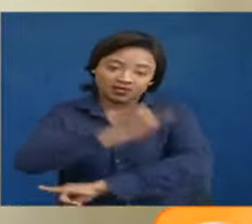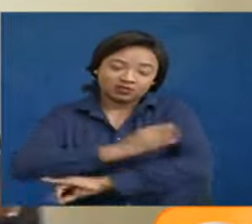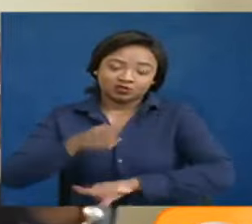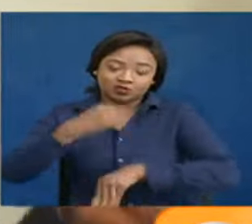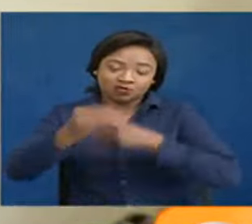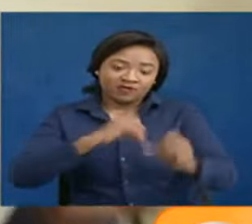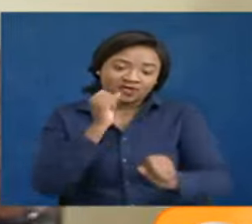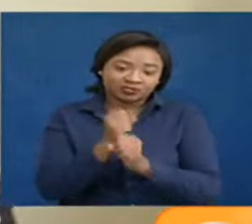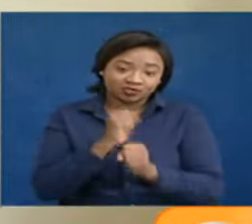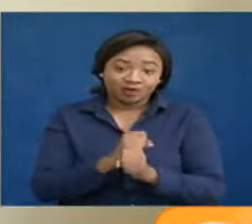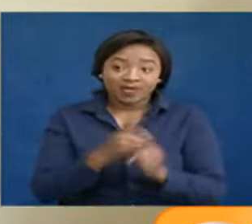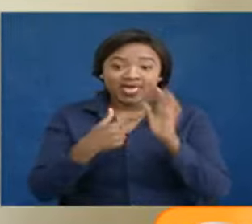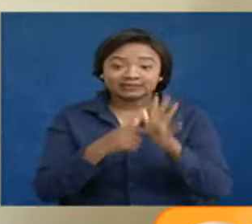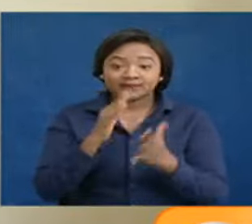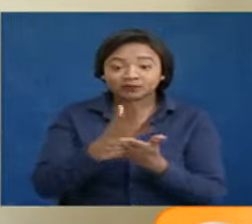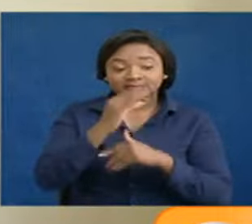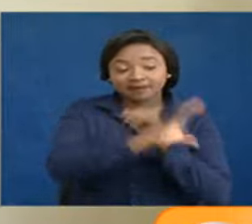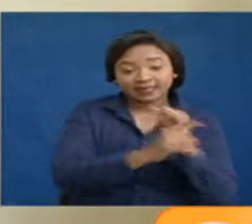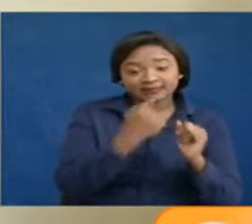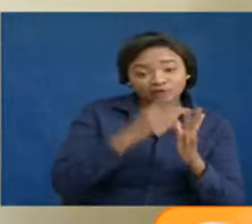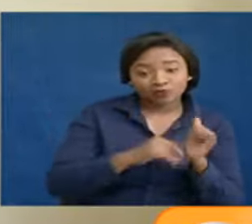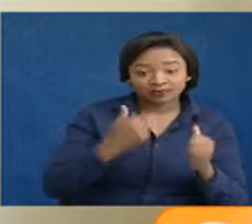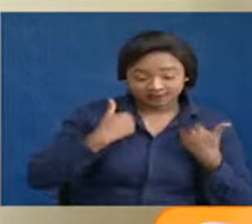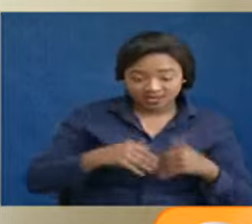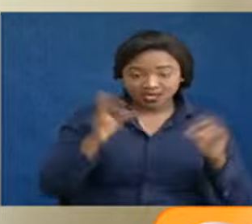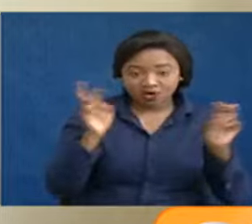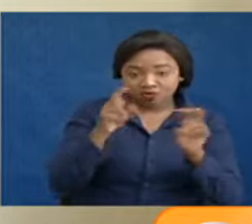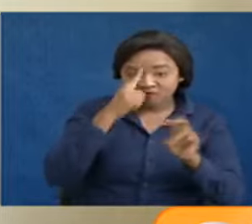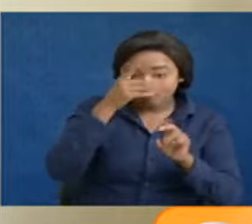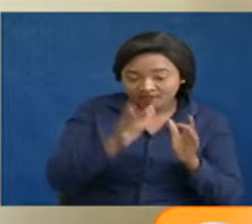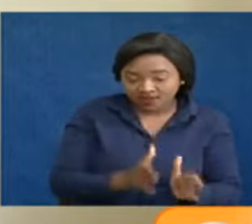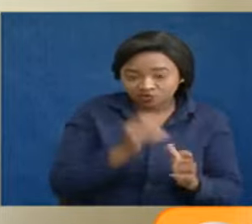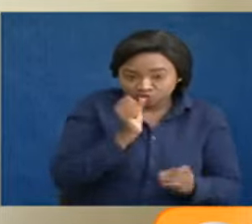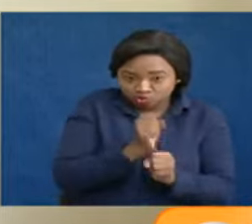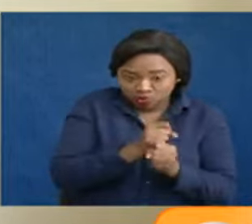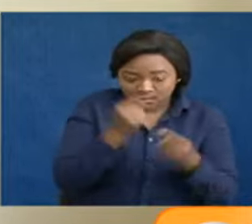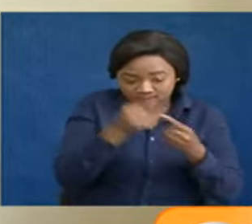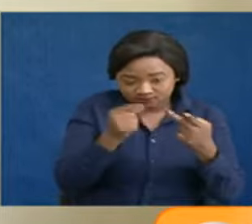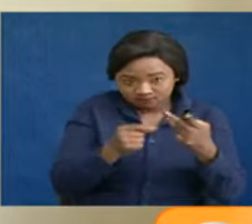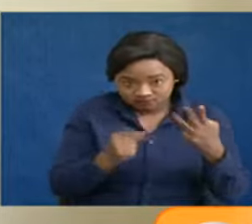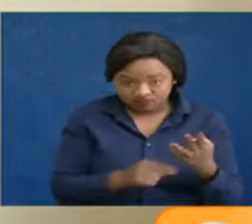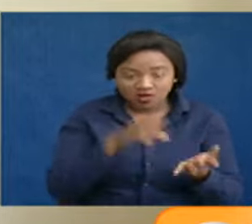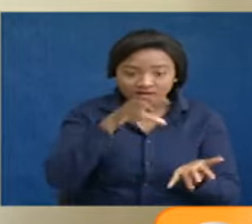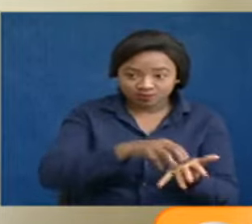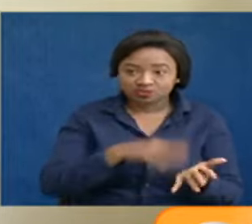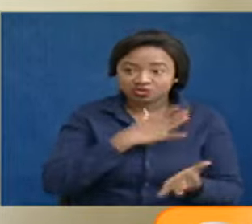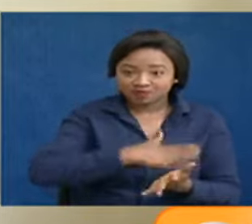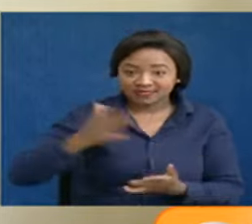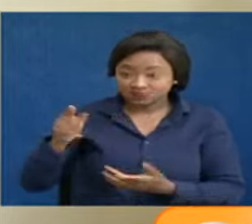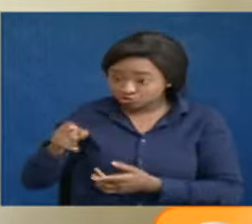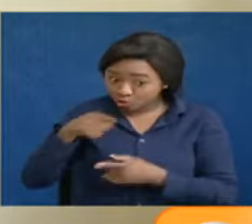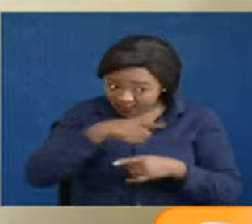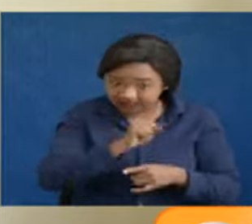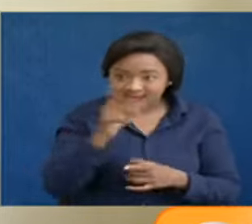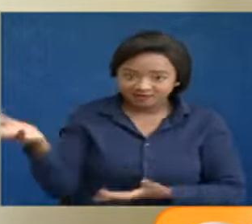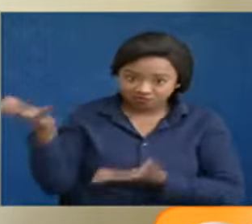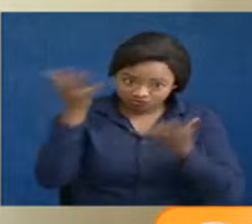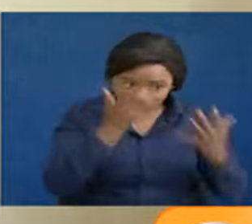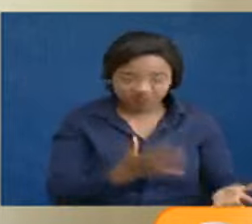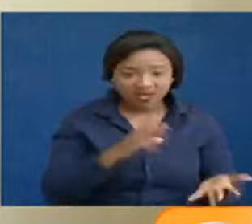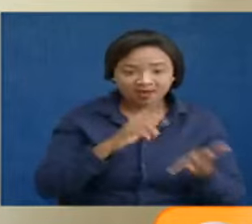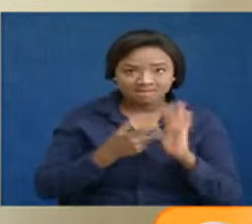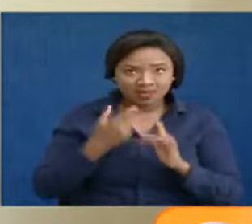say, get me somebody for this position, but just get them to me here. So that means you